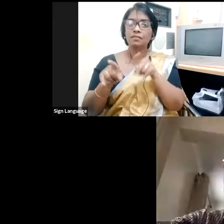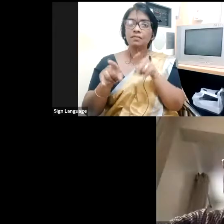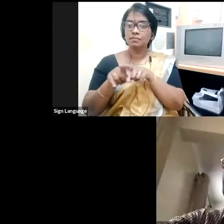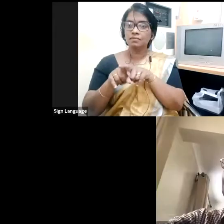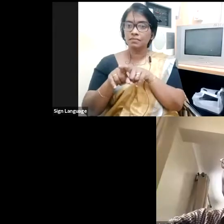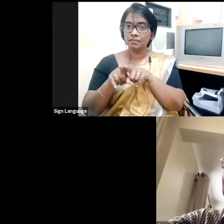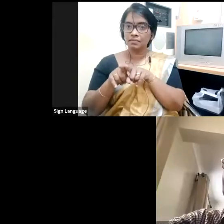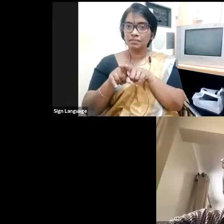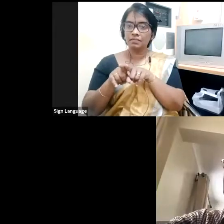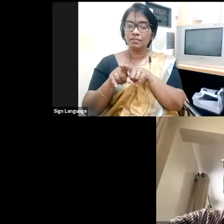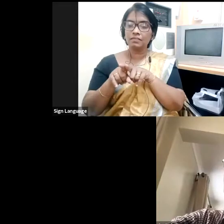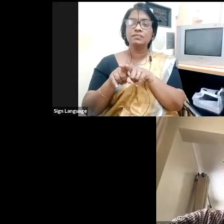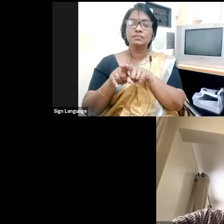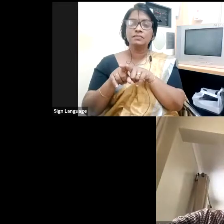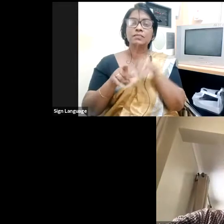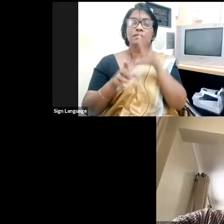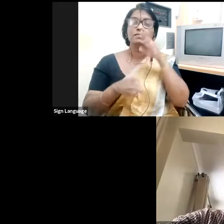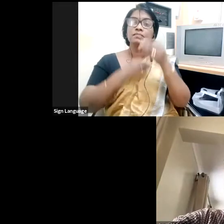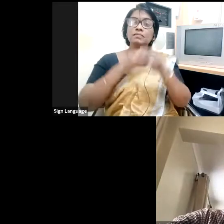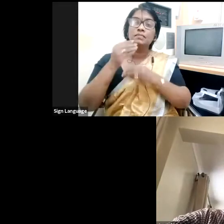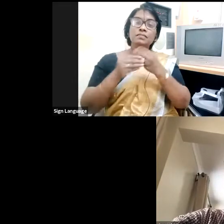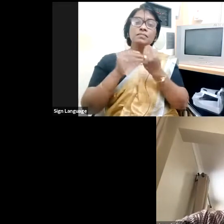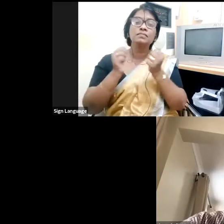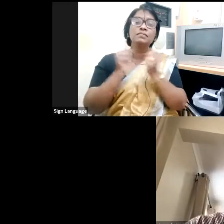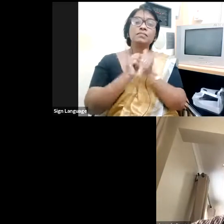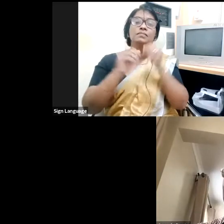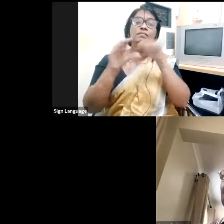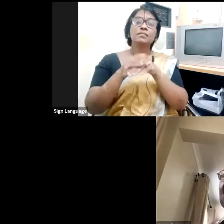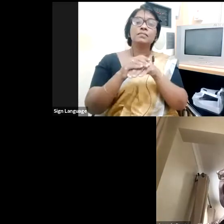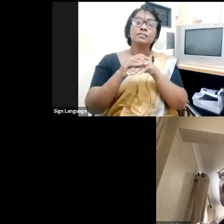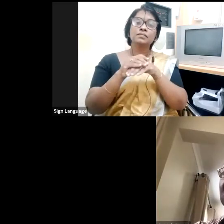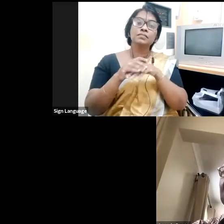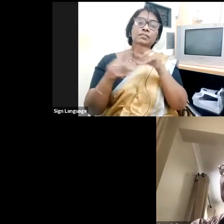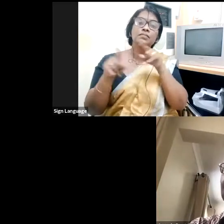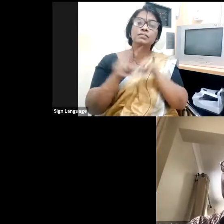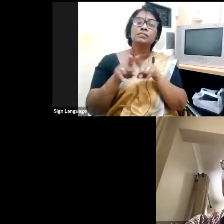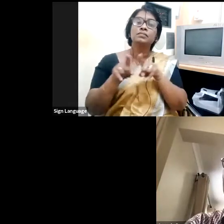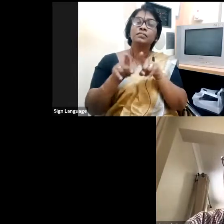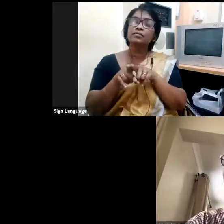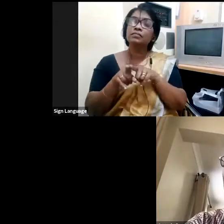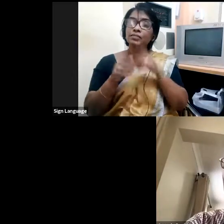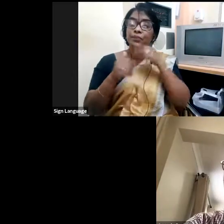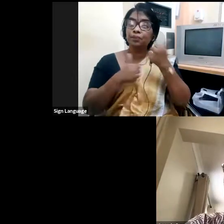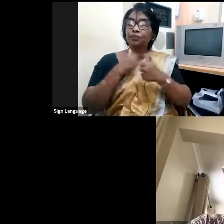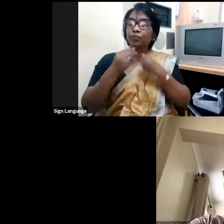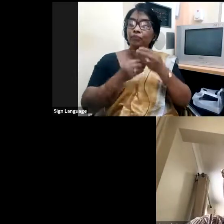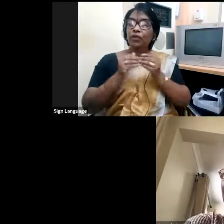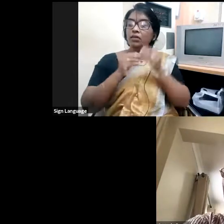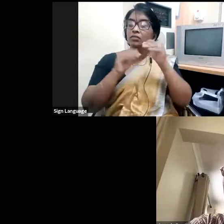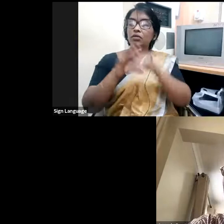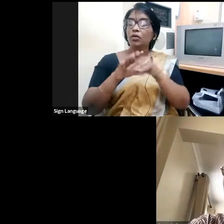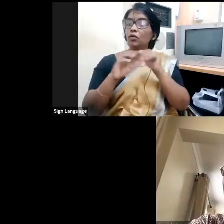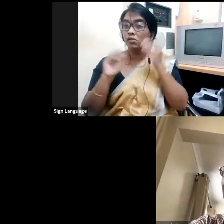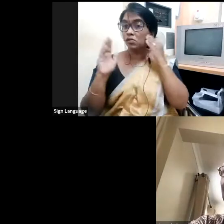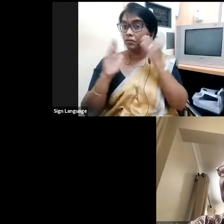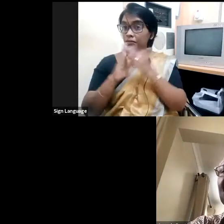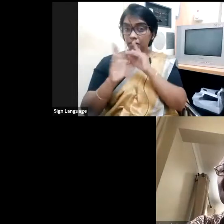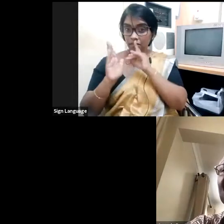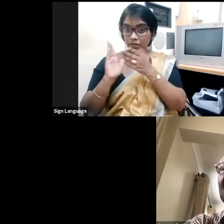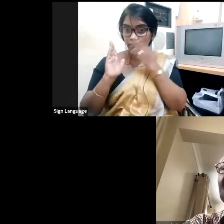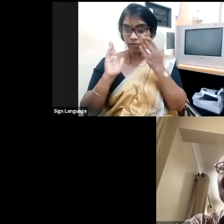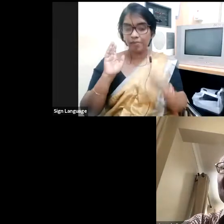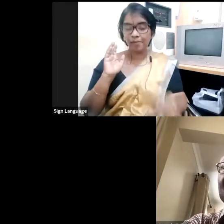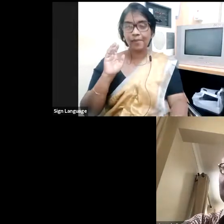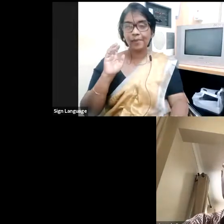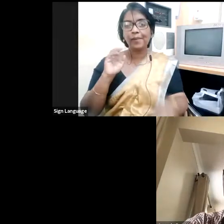business and driving innovation in products and services, the importance and relevance of SDGs to